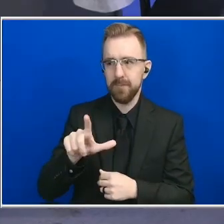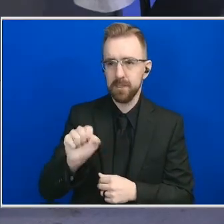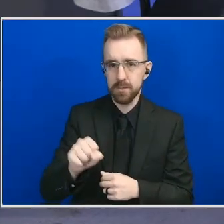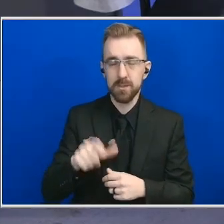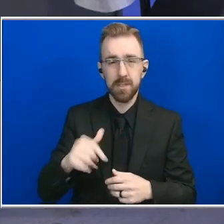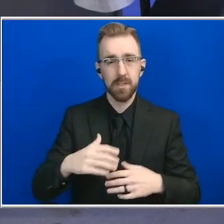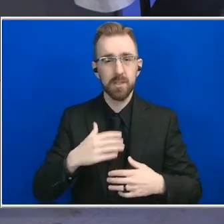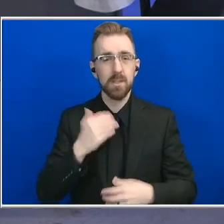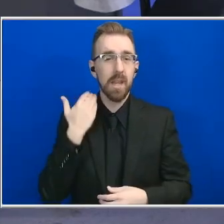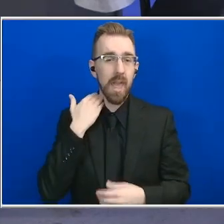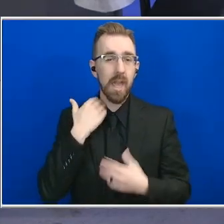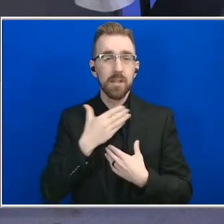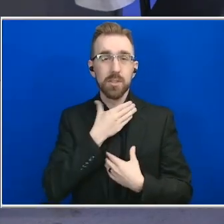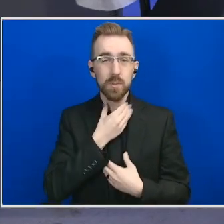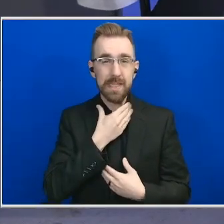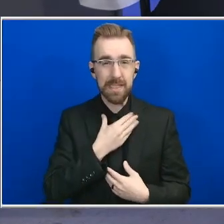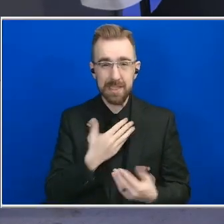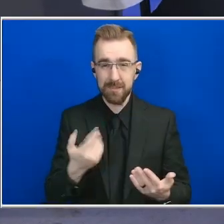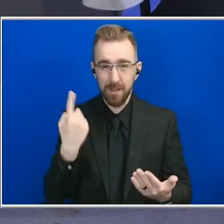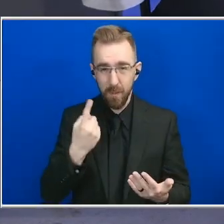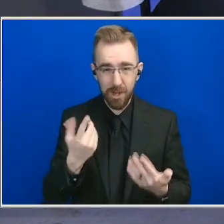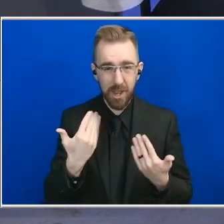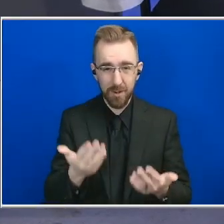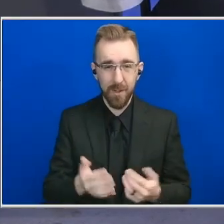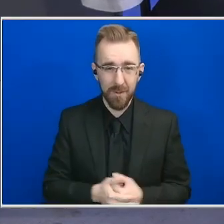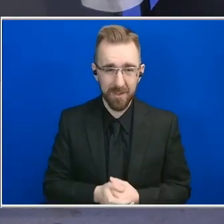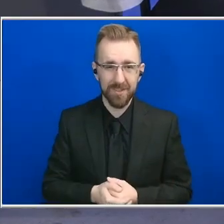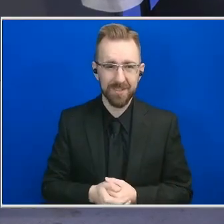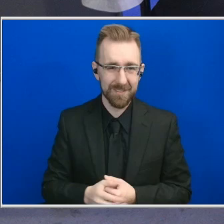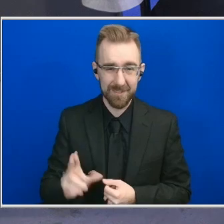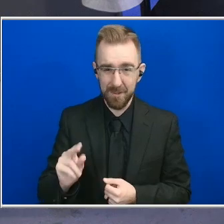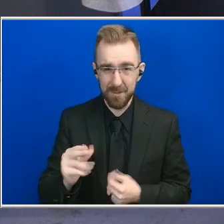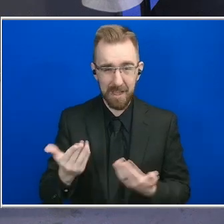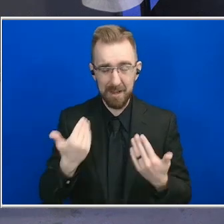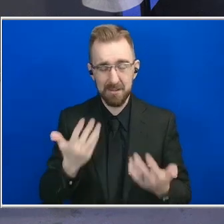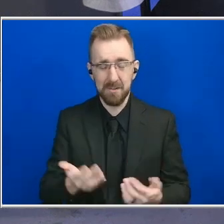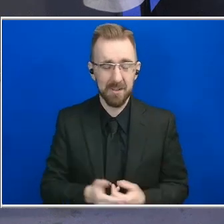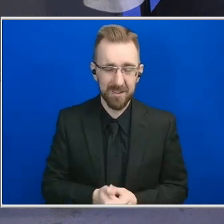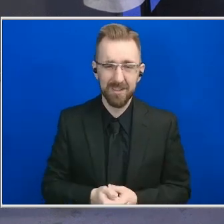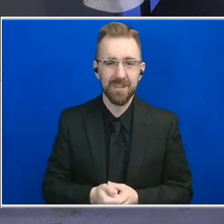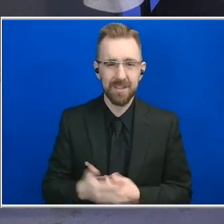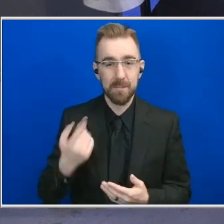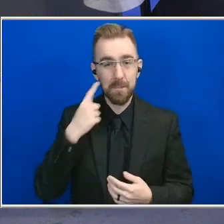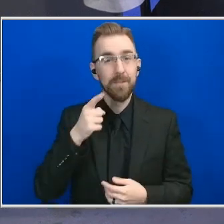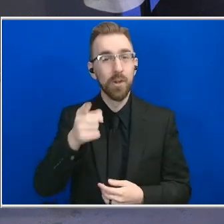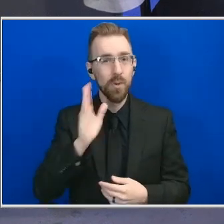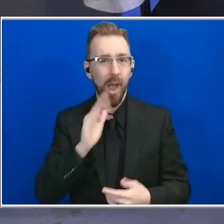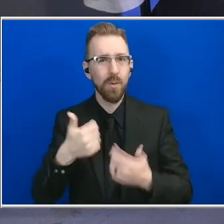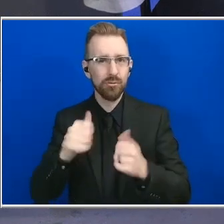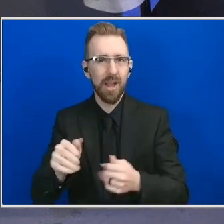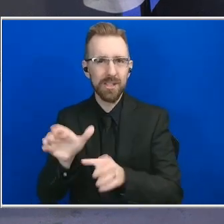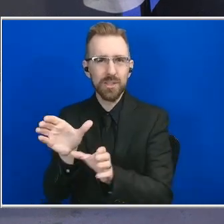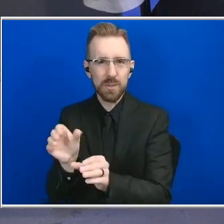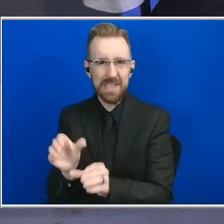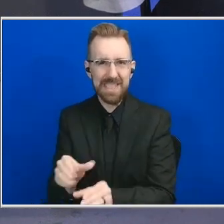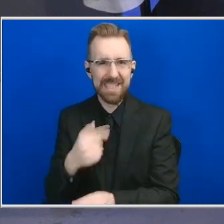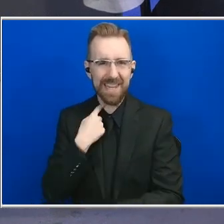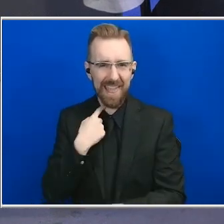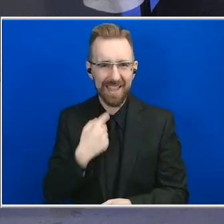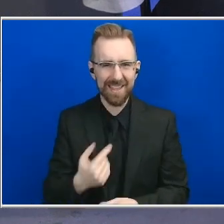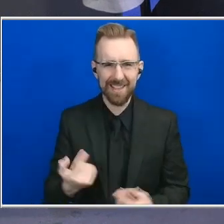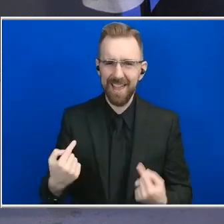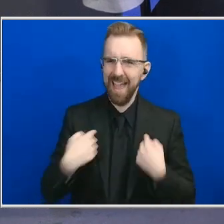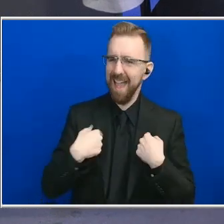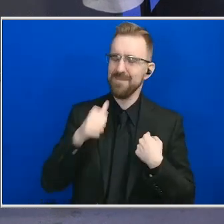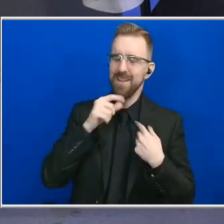on this. No, we don't. All right. No, maybe for you, I'll try. Why am I not surprised you offered me